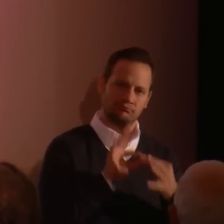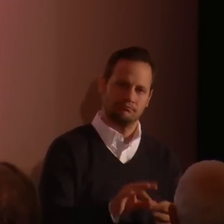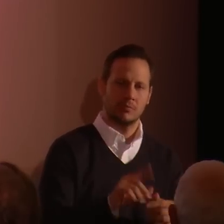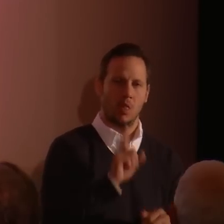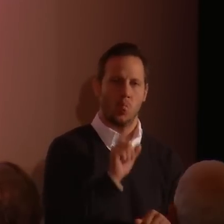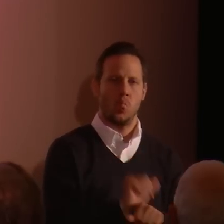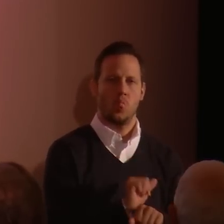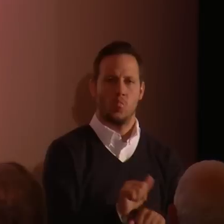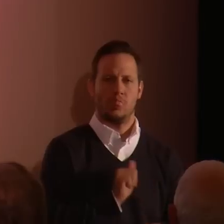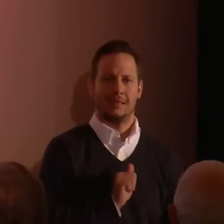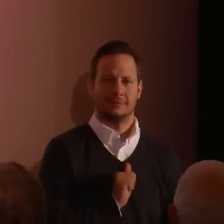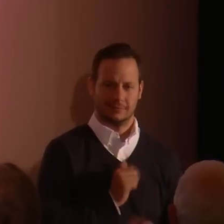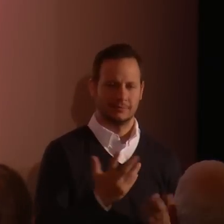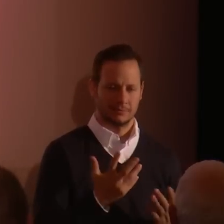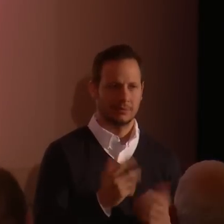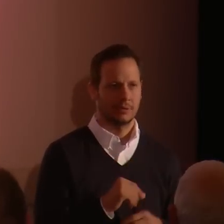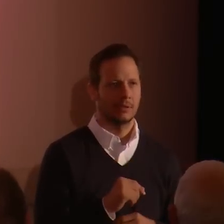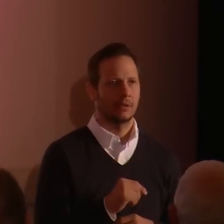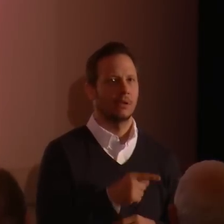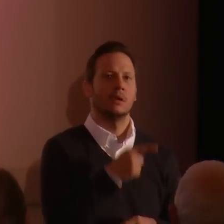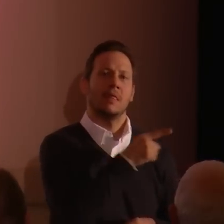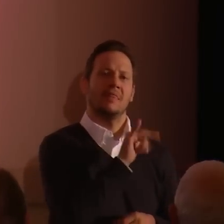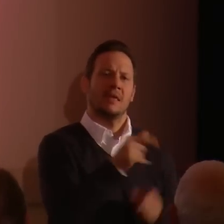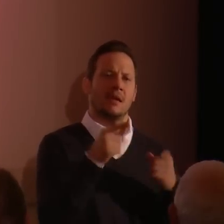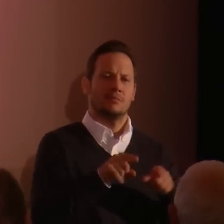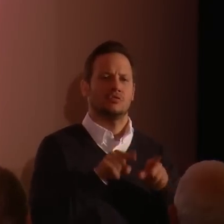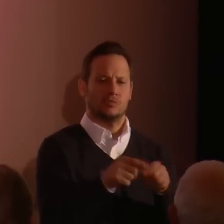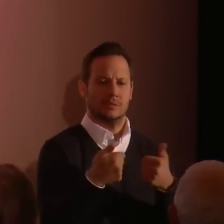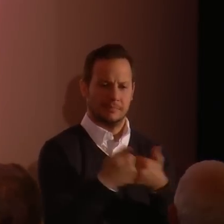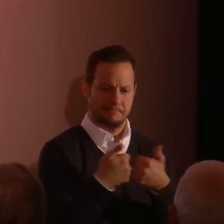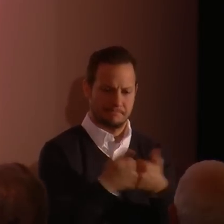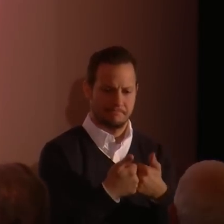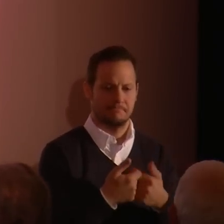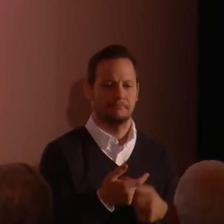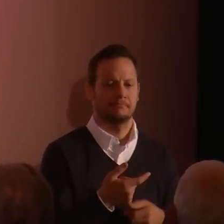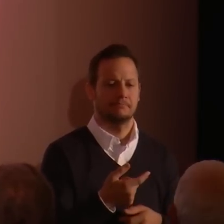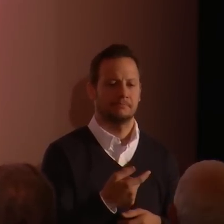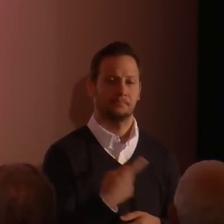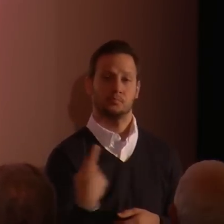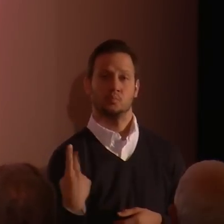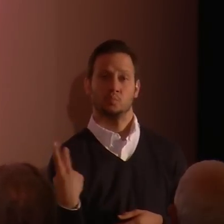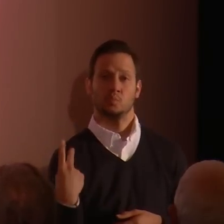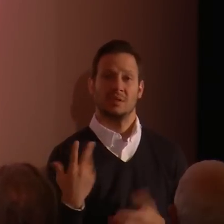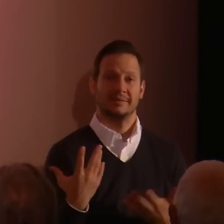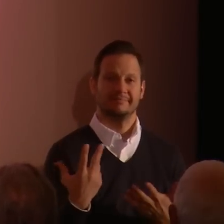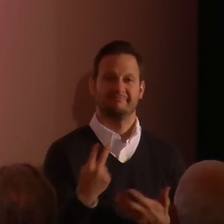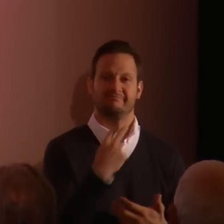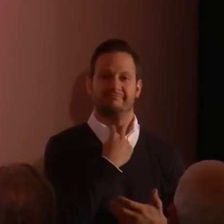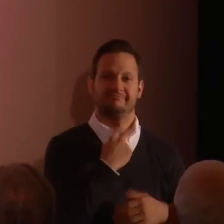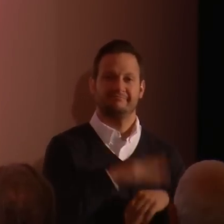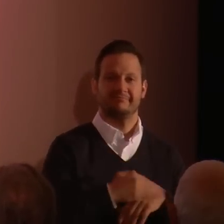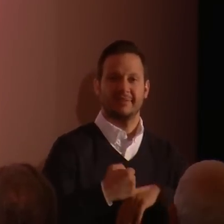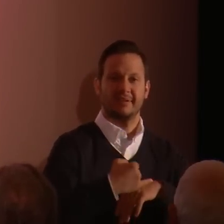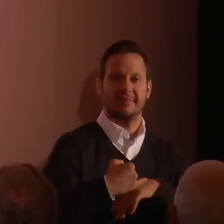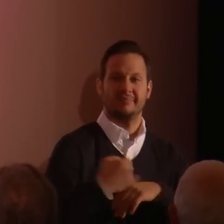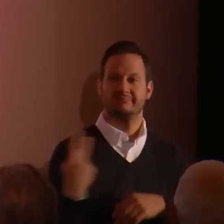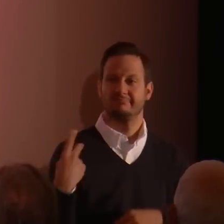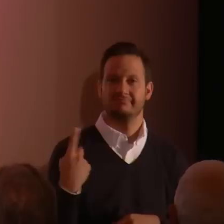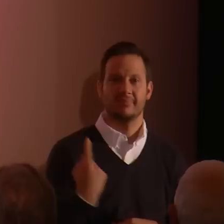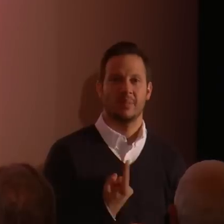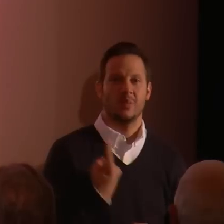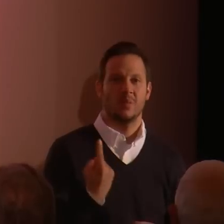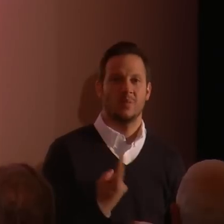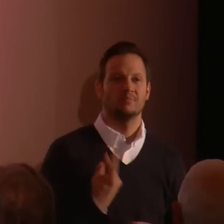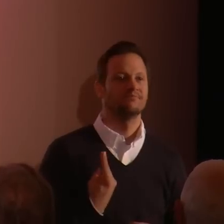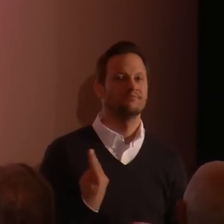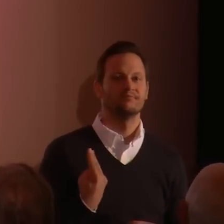And the clip came during a time in the game when Abby and I had the pleasure of being stuck on the island together alone, while the